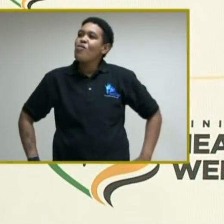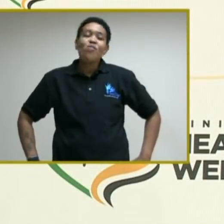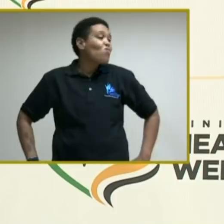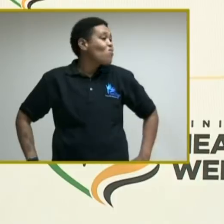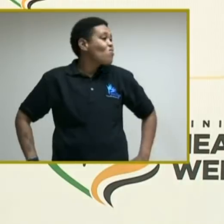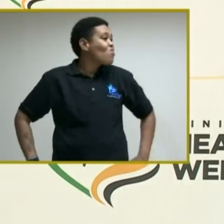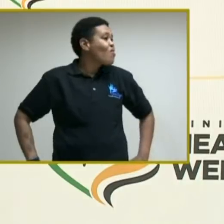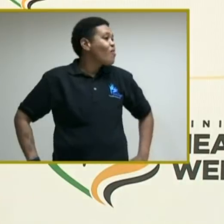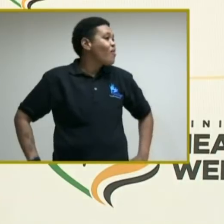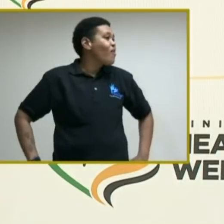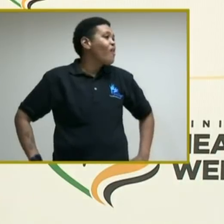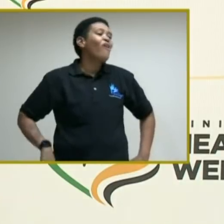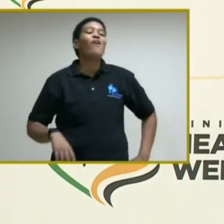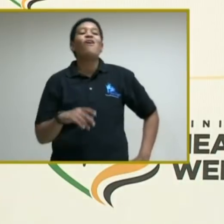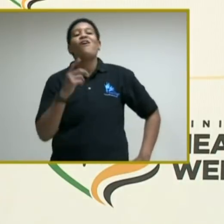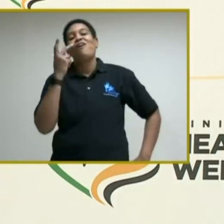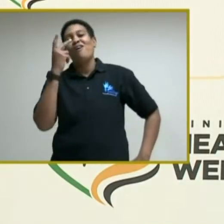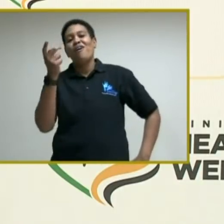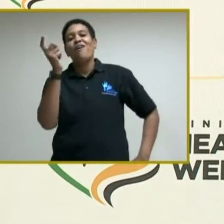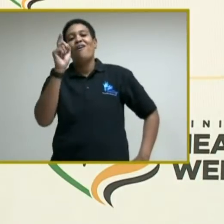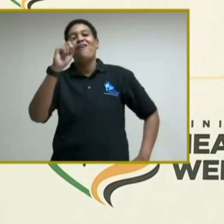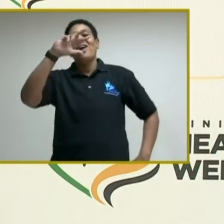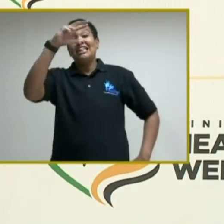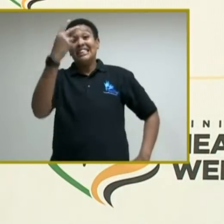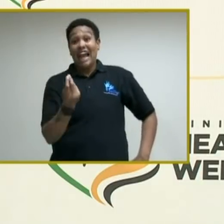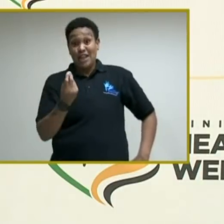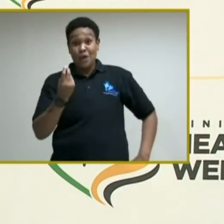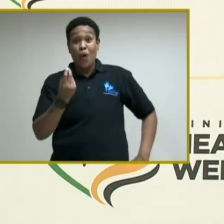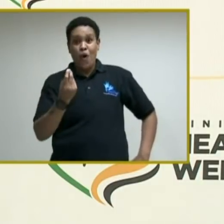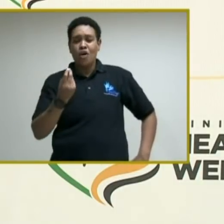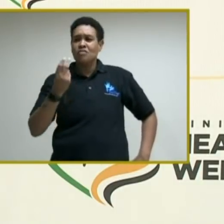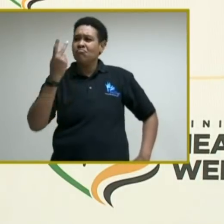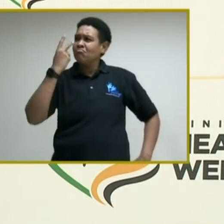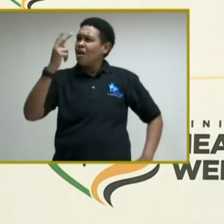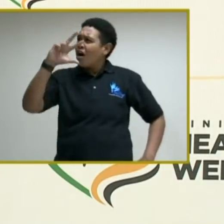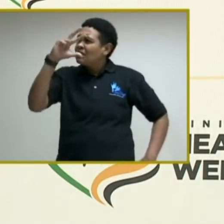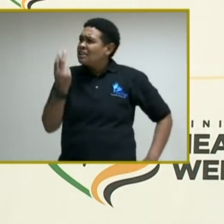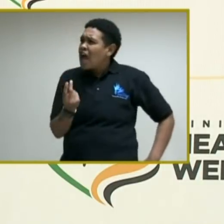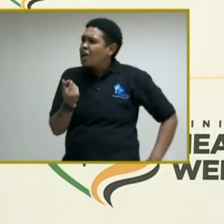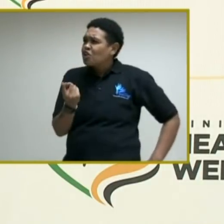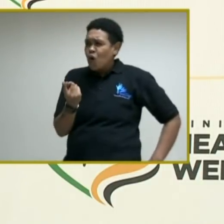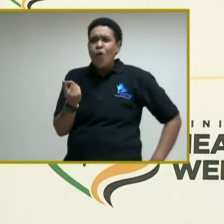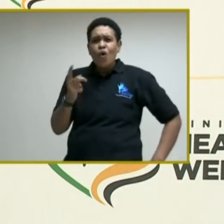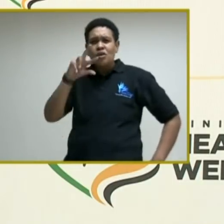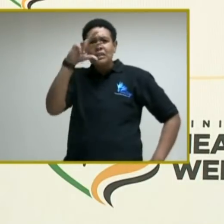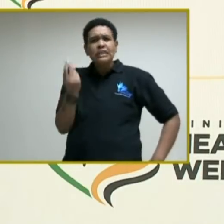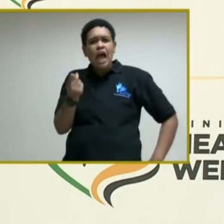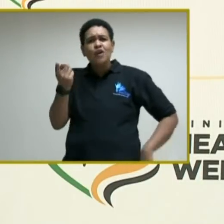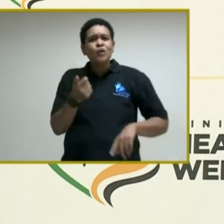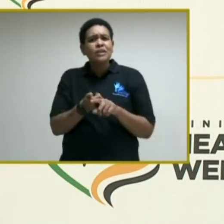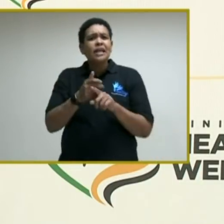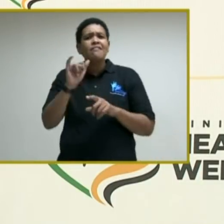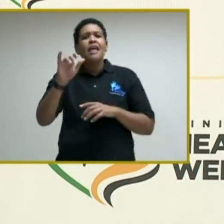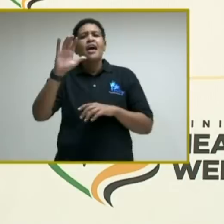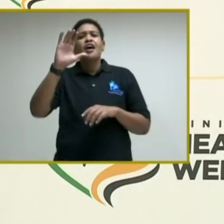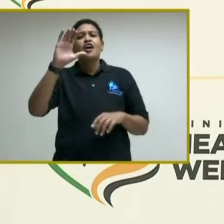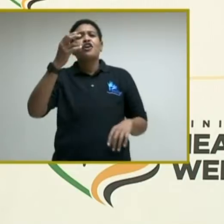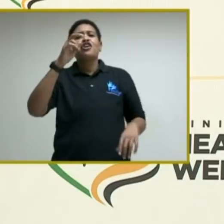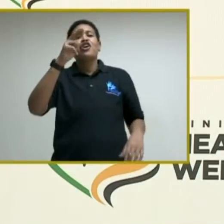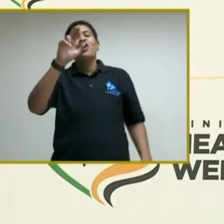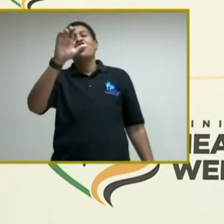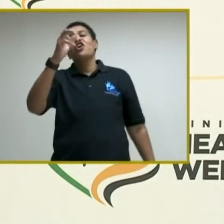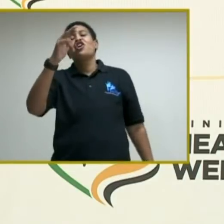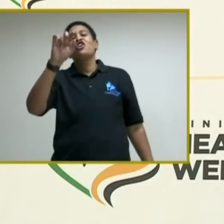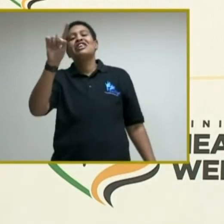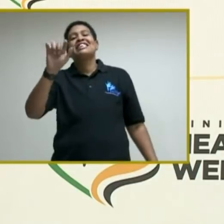Not here advertising anybody's business, but I'm naming names. I saw we're Sagicor. That's the Chris Zucker-led